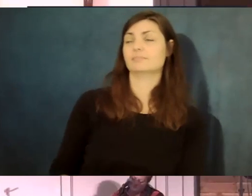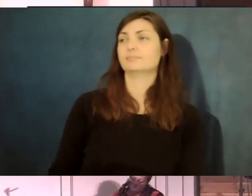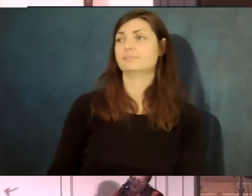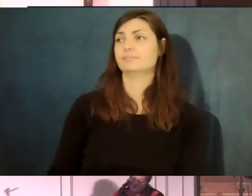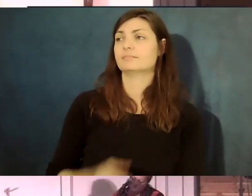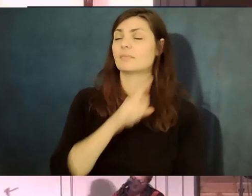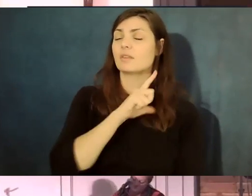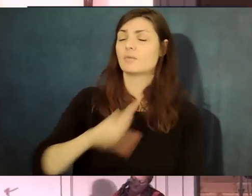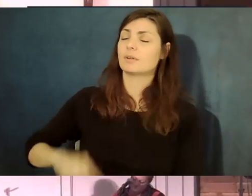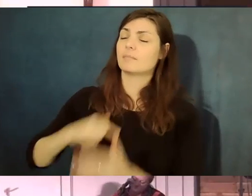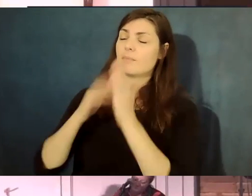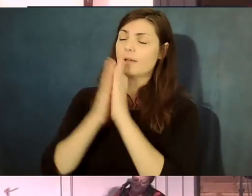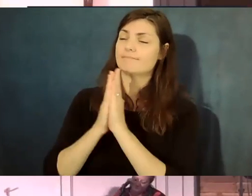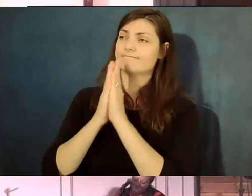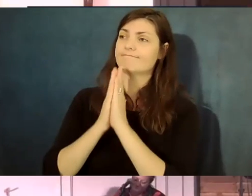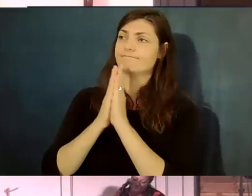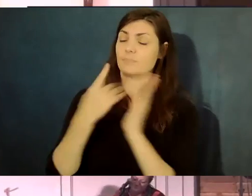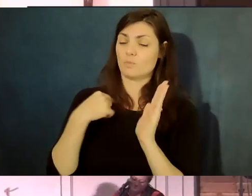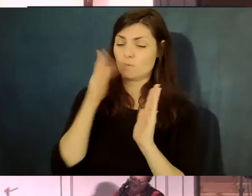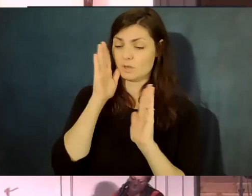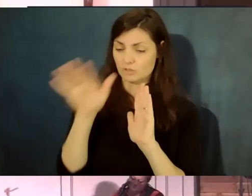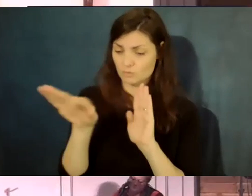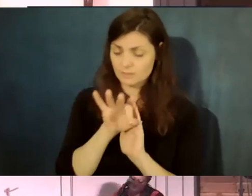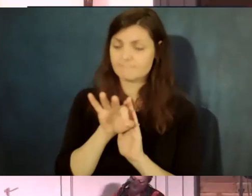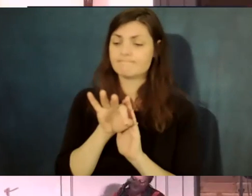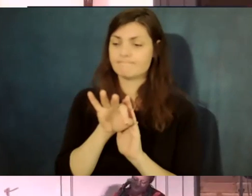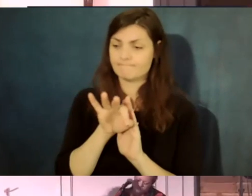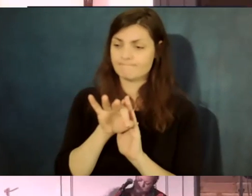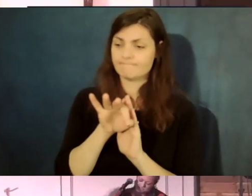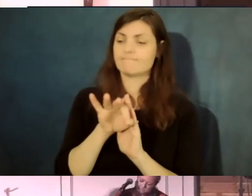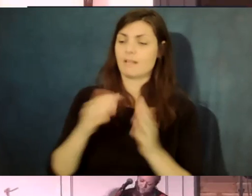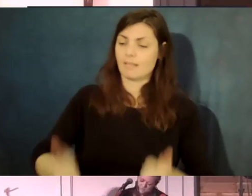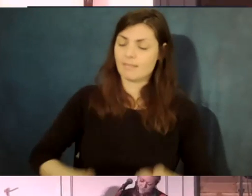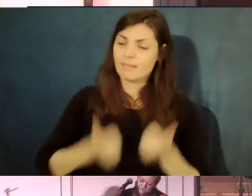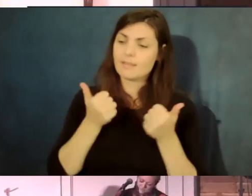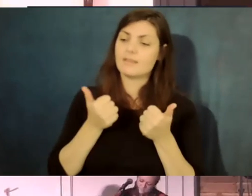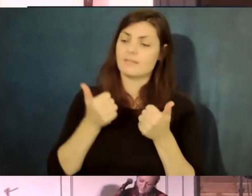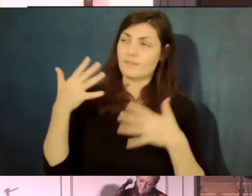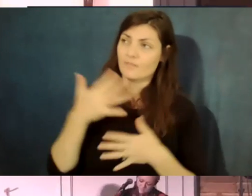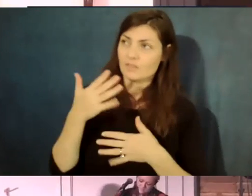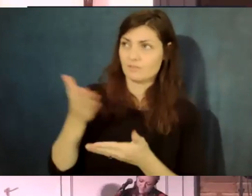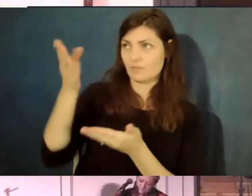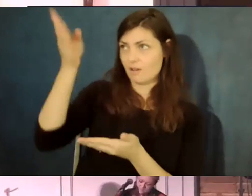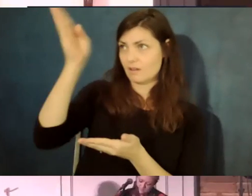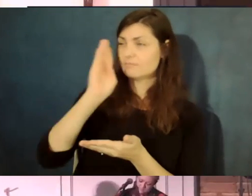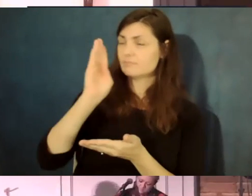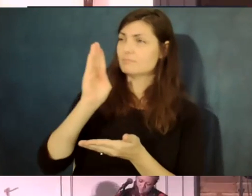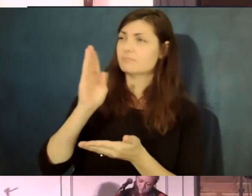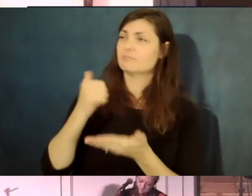Lord, I pray that we would choose to live in the fear of God, that we would choose to live holy,